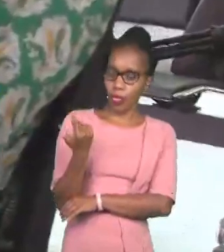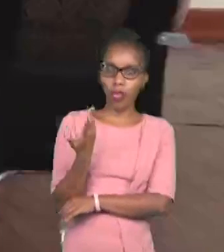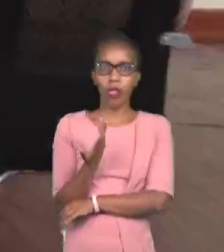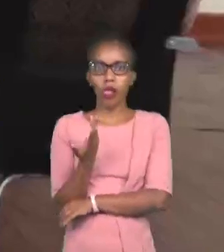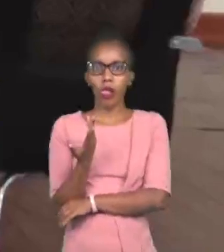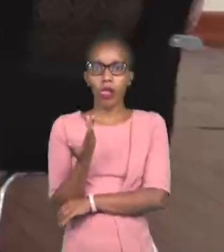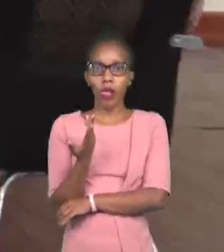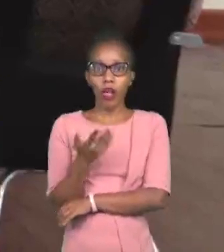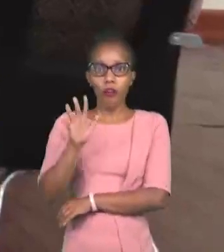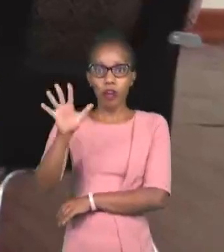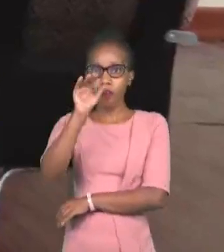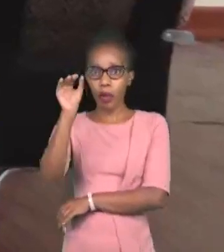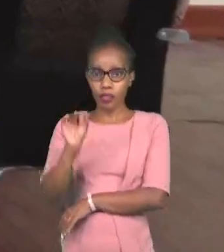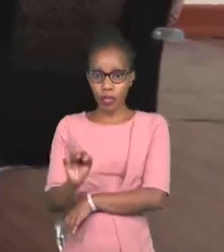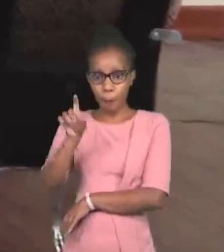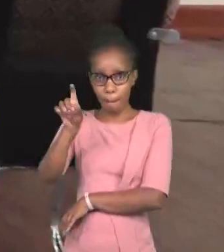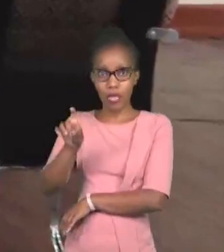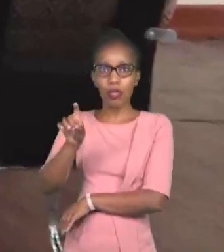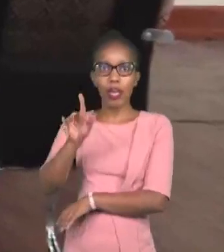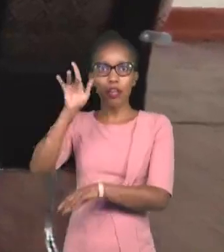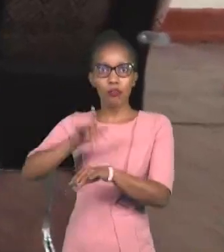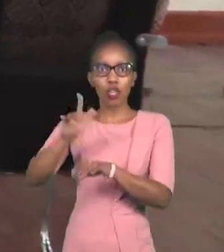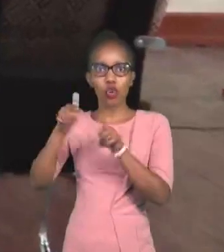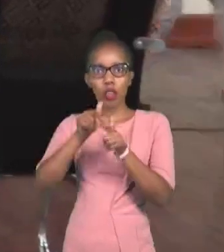until the infection rate hits below 5% is when the